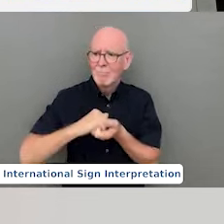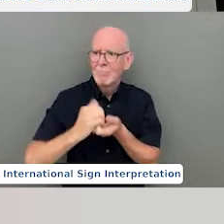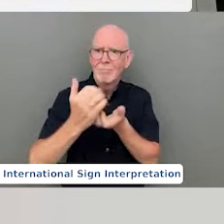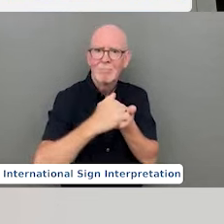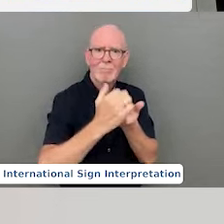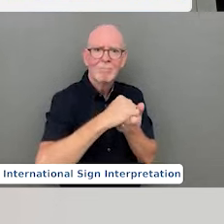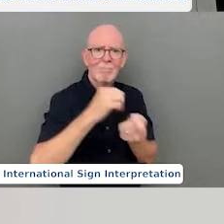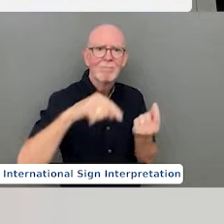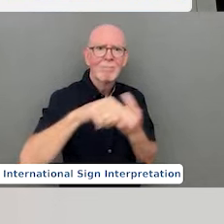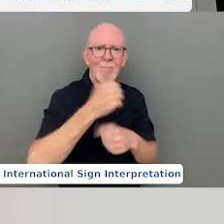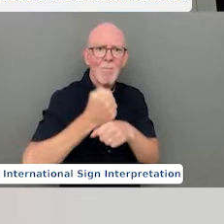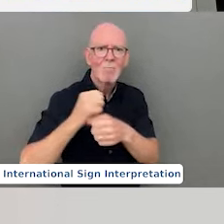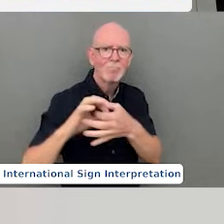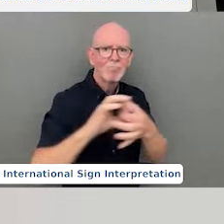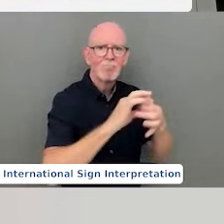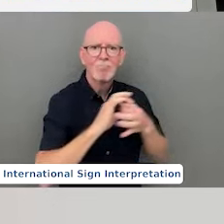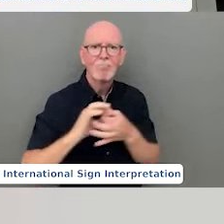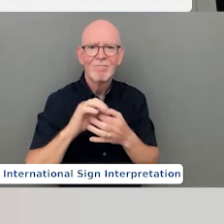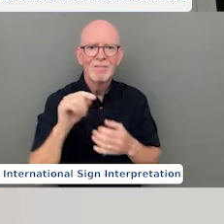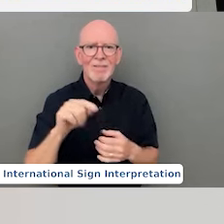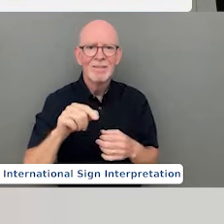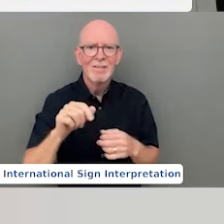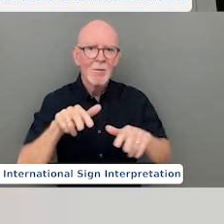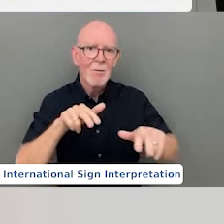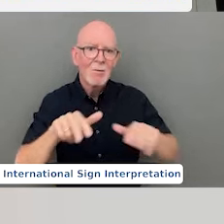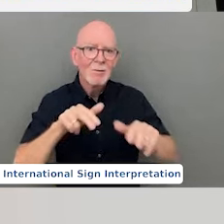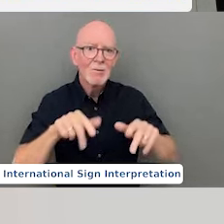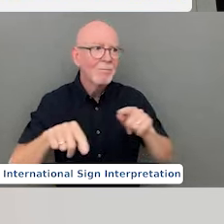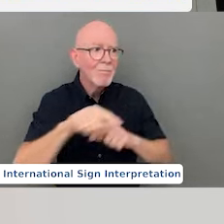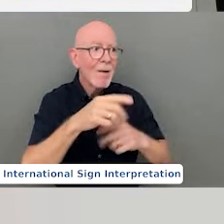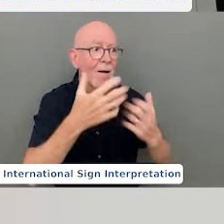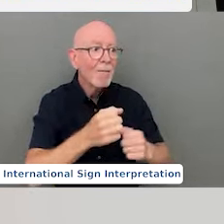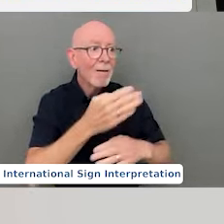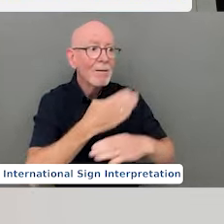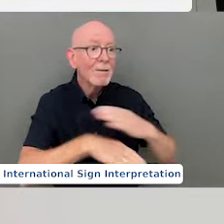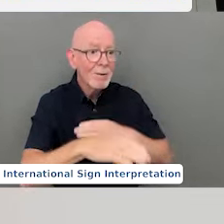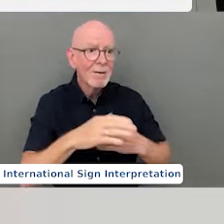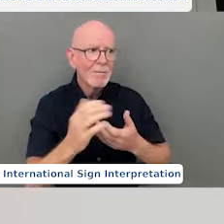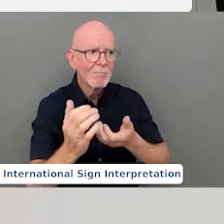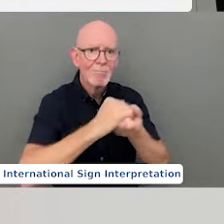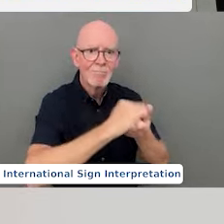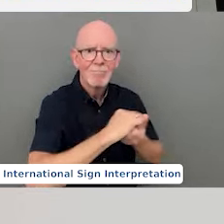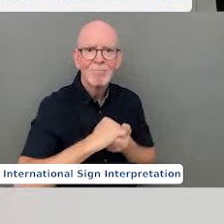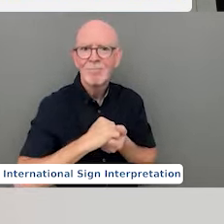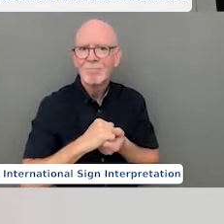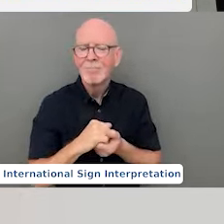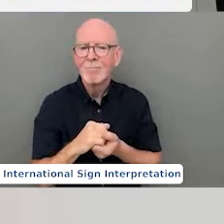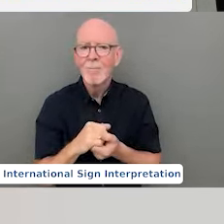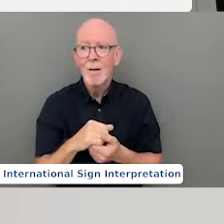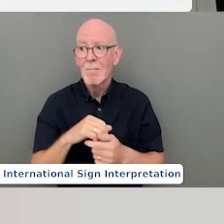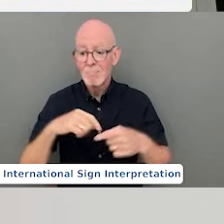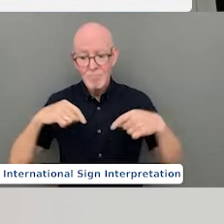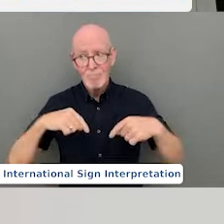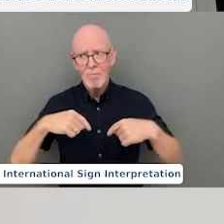organization of persons with disabilities and other sectors, because we cannot work alone, right? We have our partners to